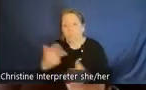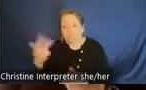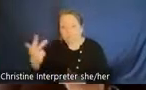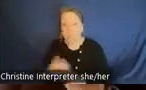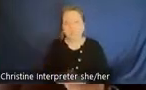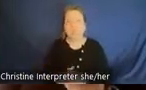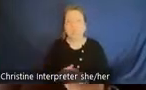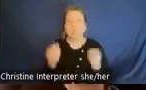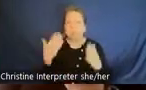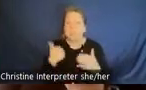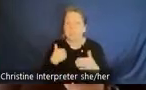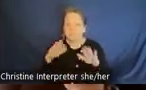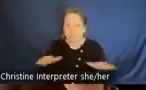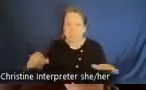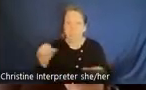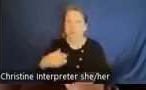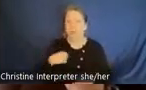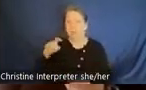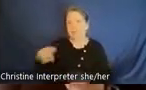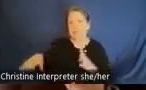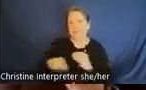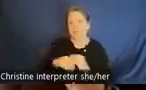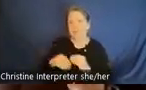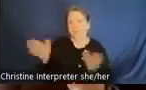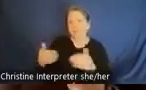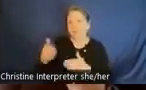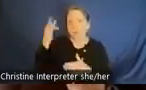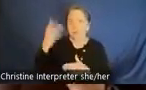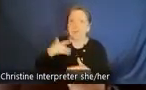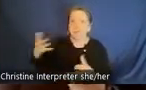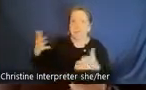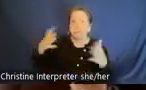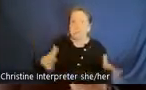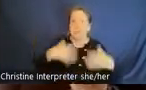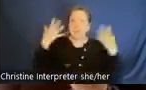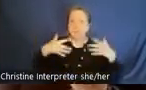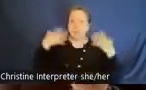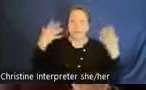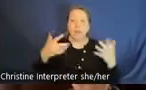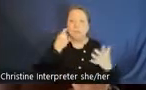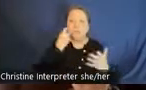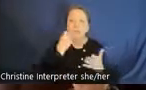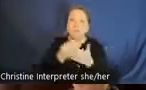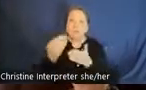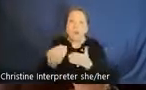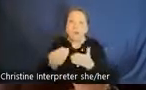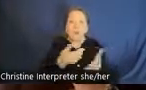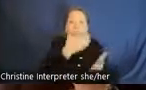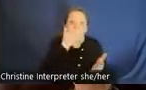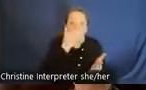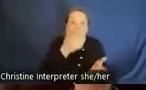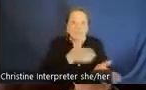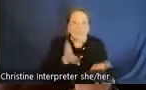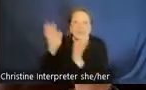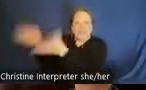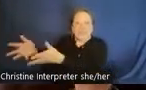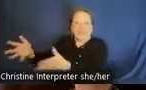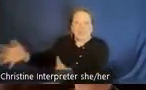children, or they need an extra room because they need to air out newly purchased items. Next slide.